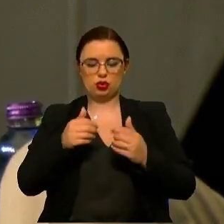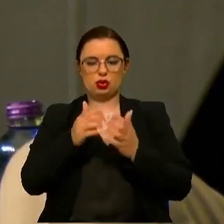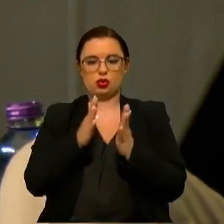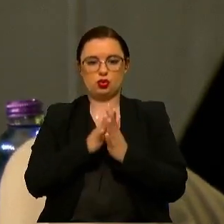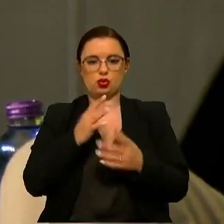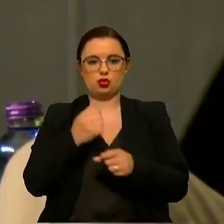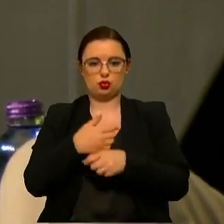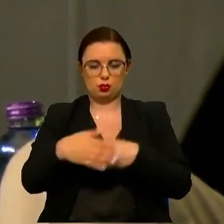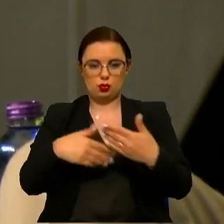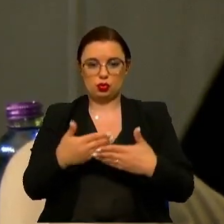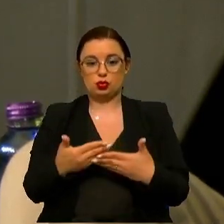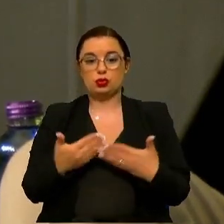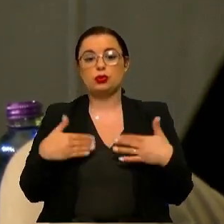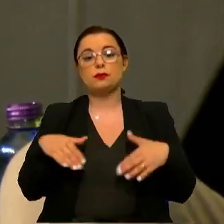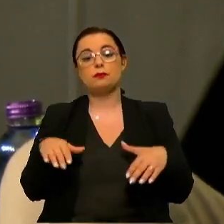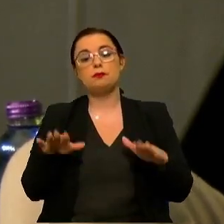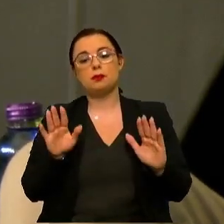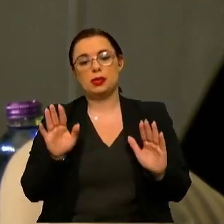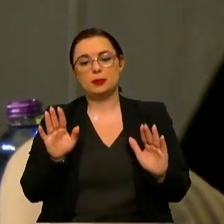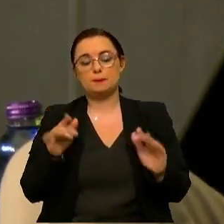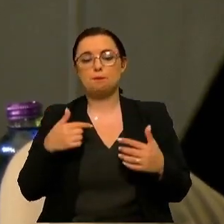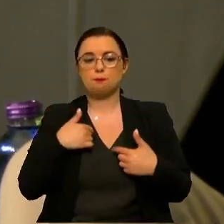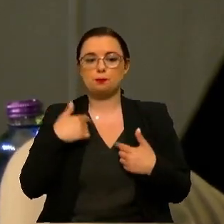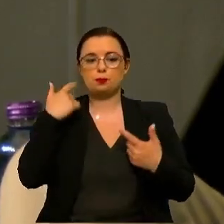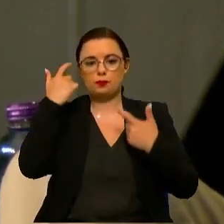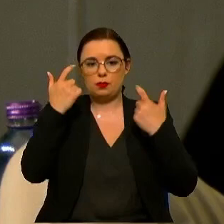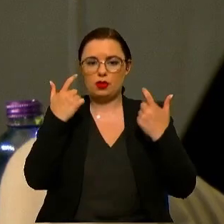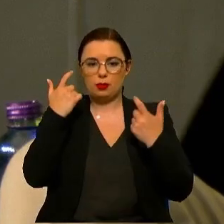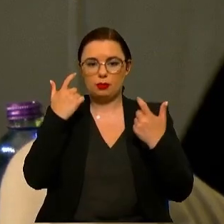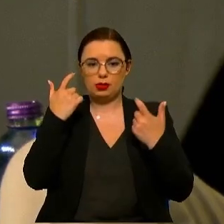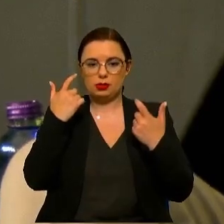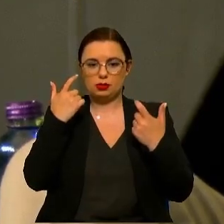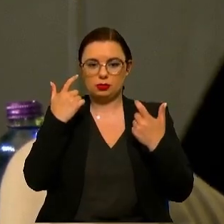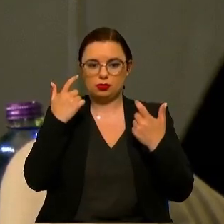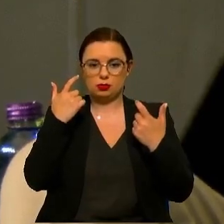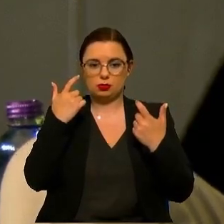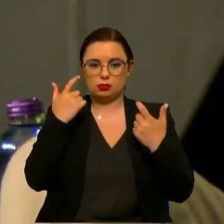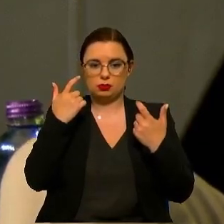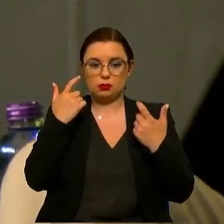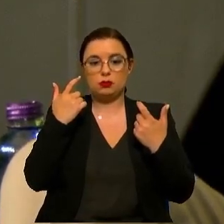on with the industrialization of these products. But